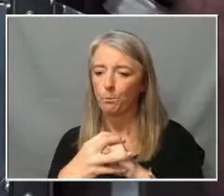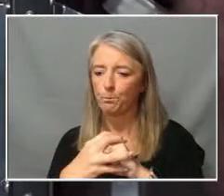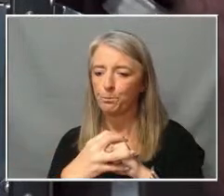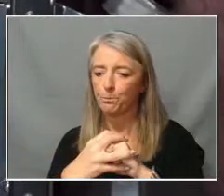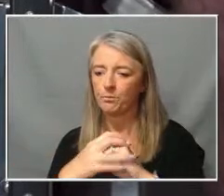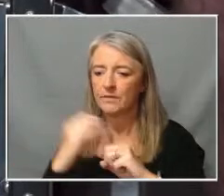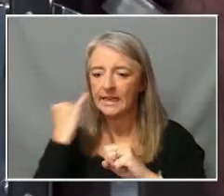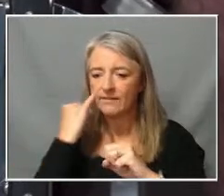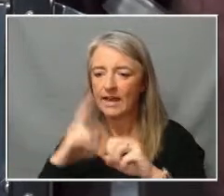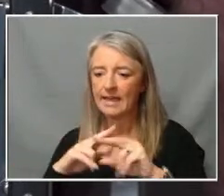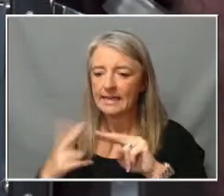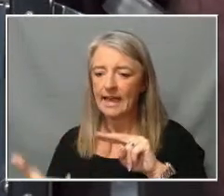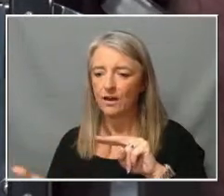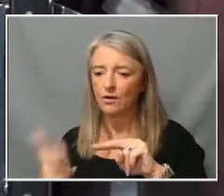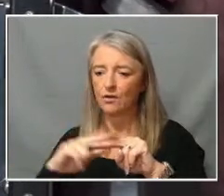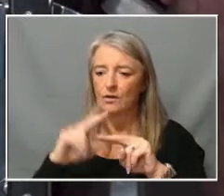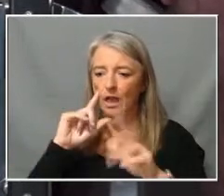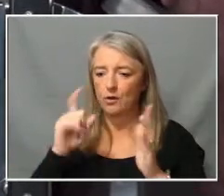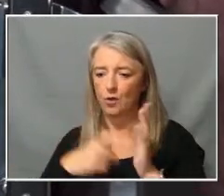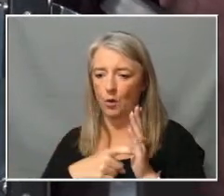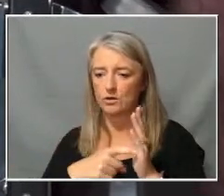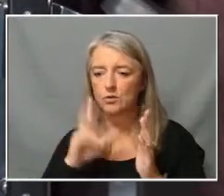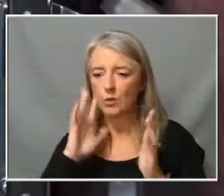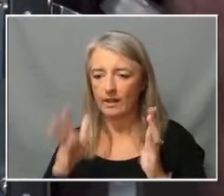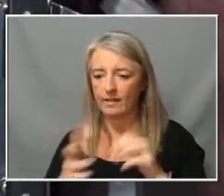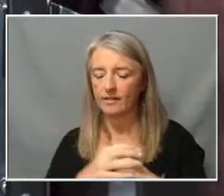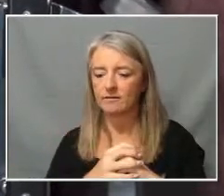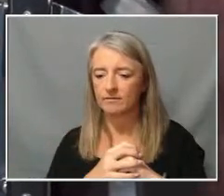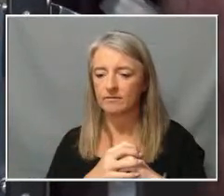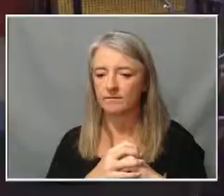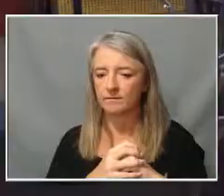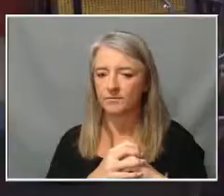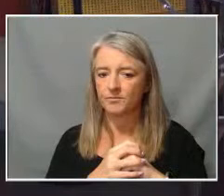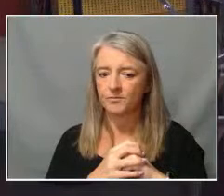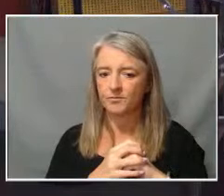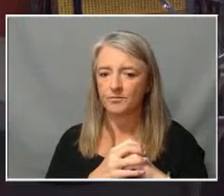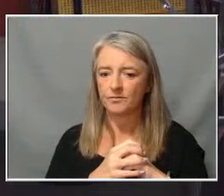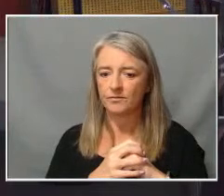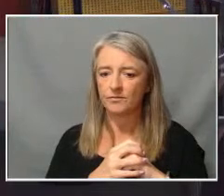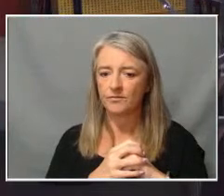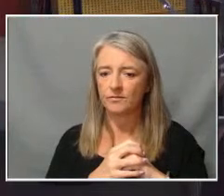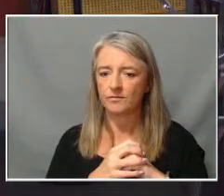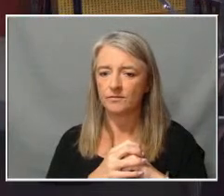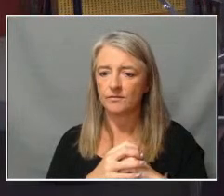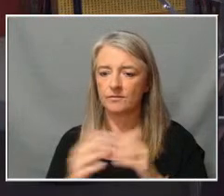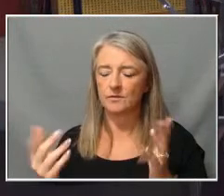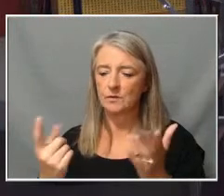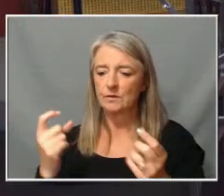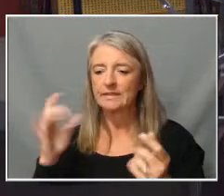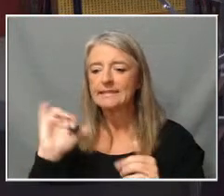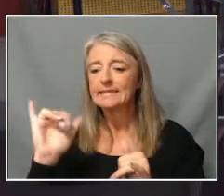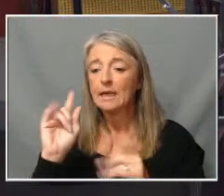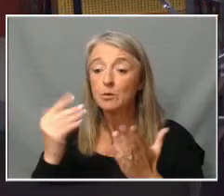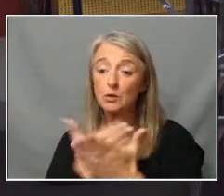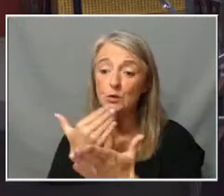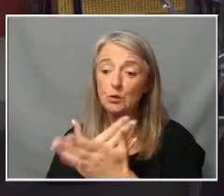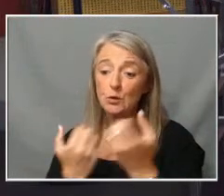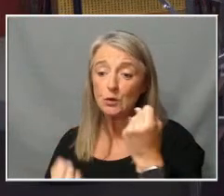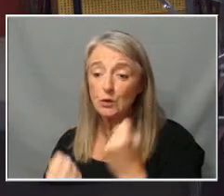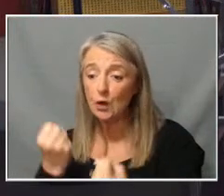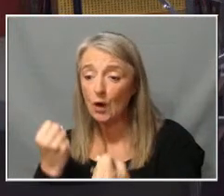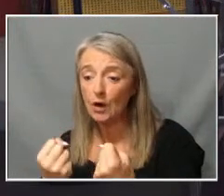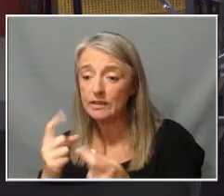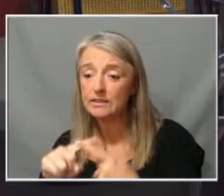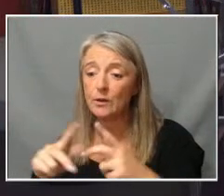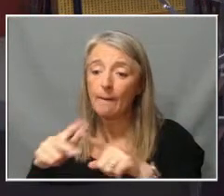lose weight, I notice. So yeah, I always say when you get a new car, you hopefully don't need to go to the mechanic